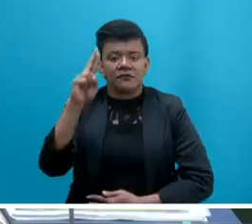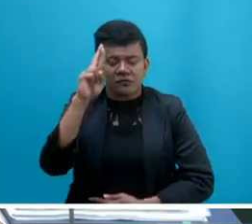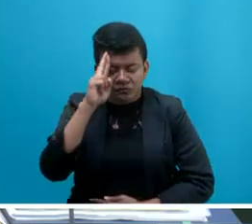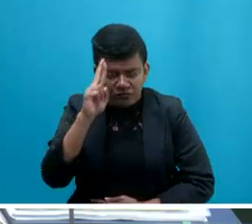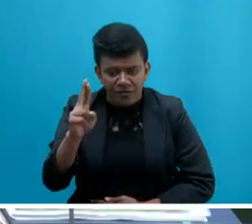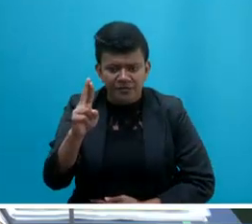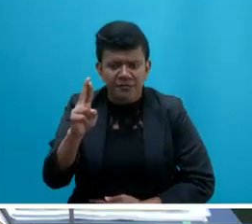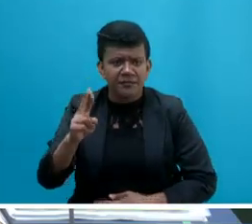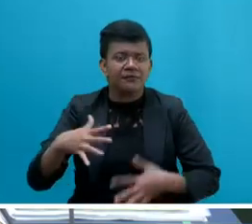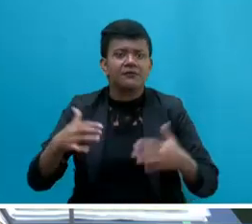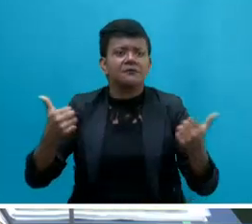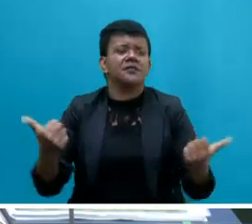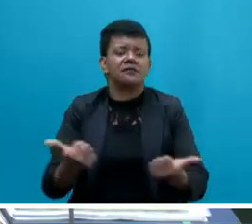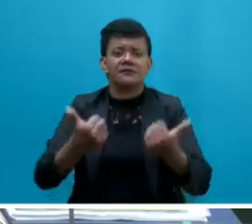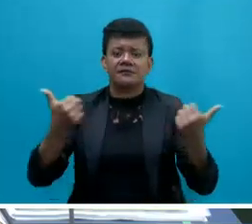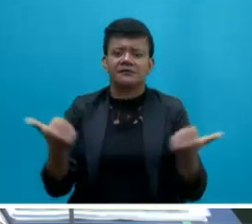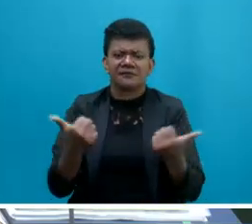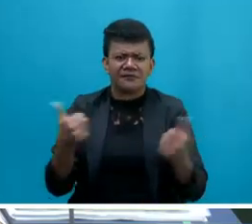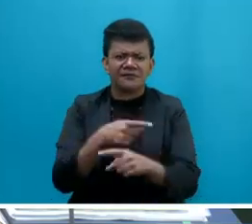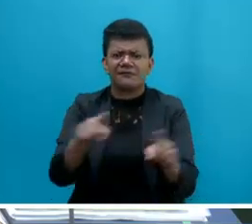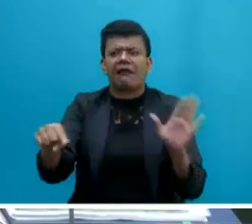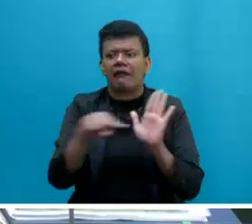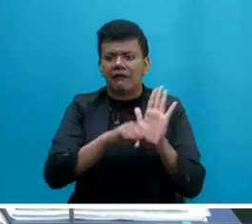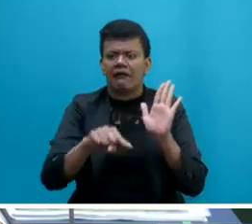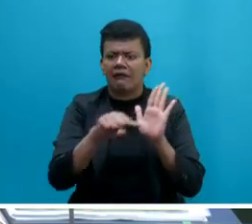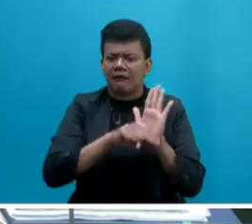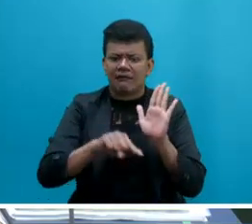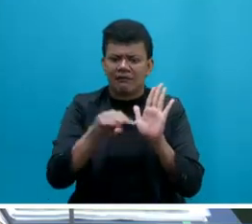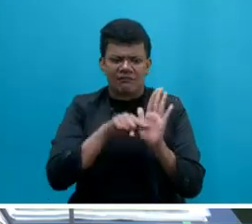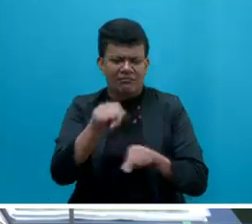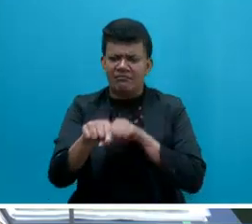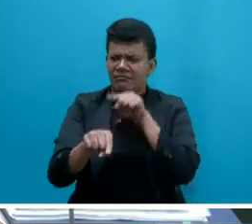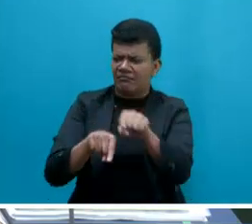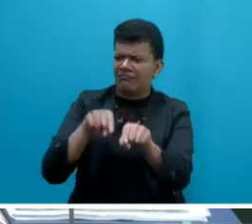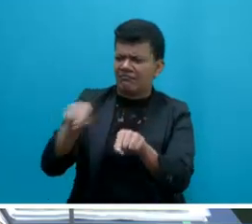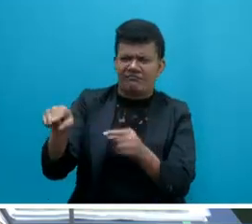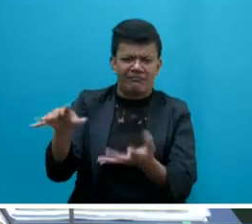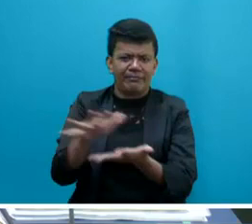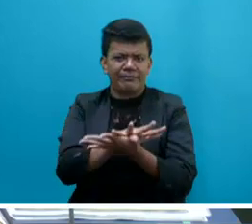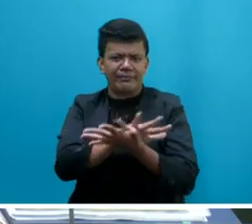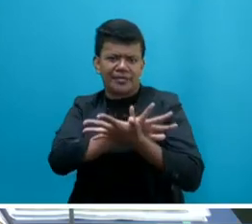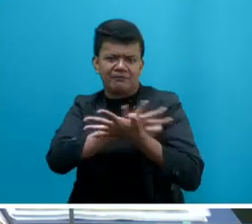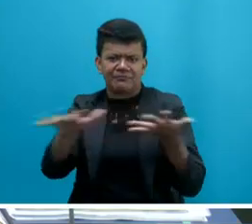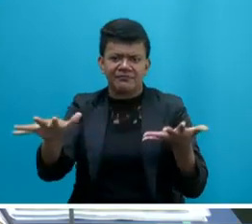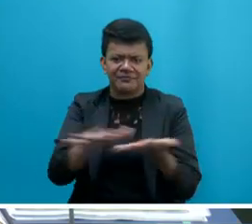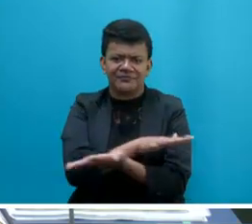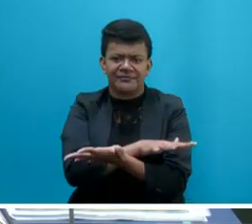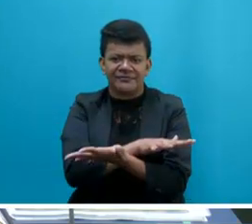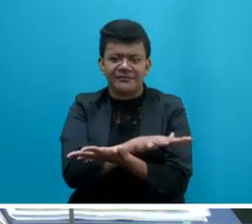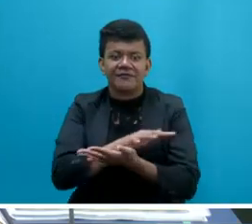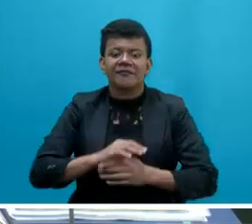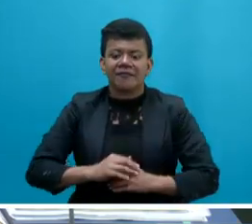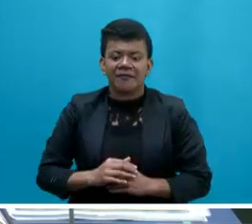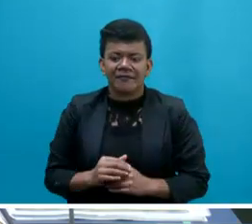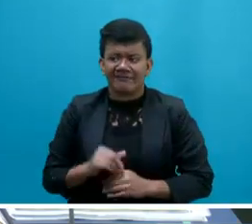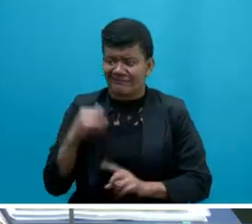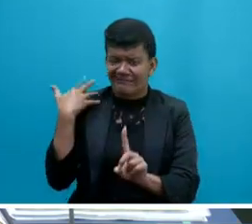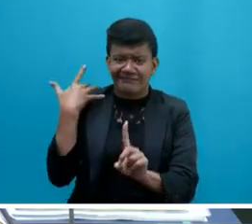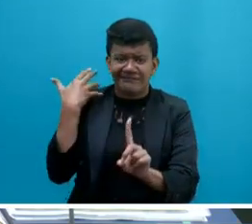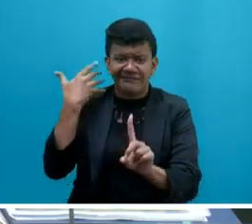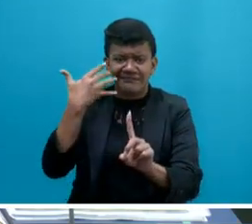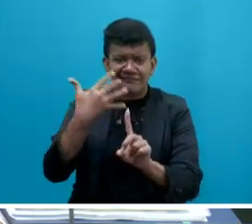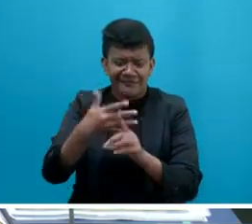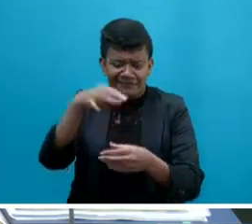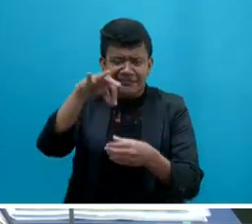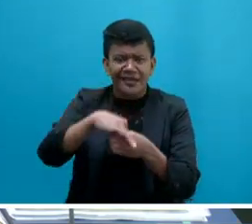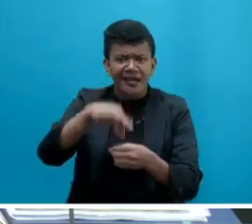of apprehension in the country leading up to the elections and even now after elections because of the